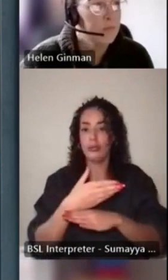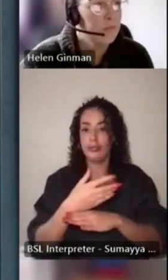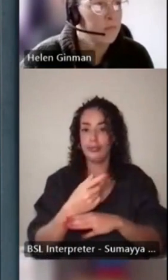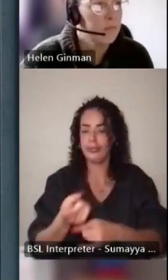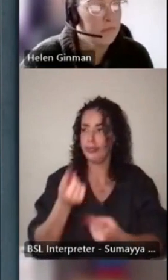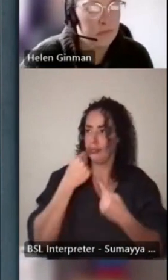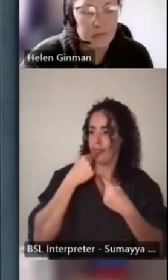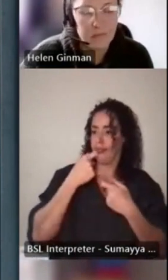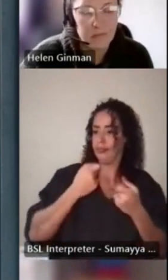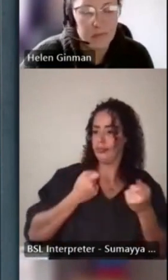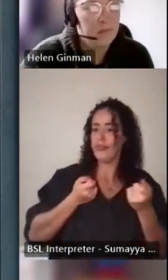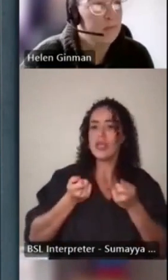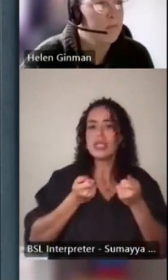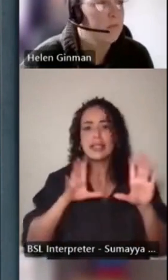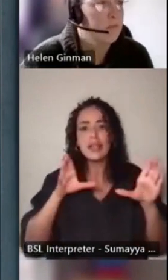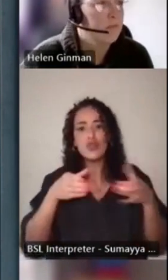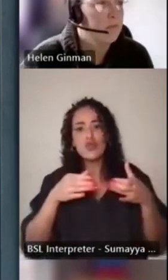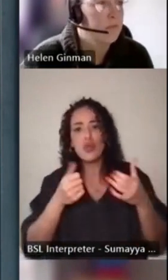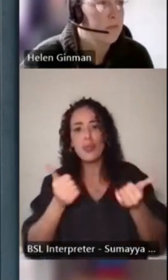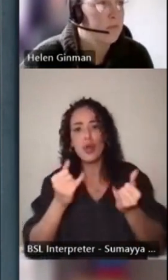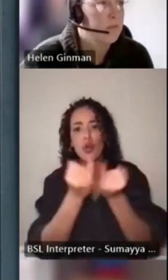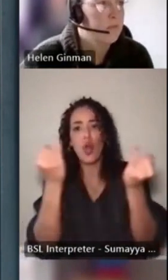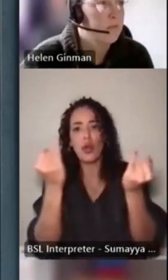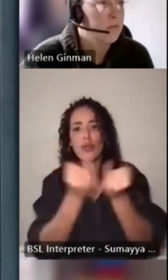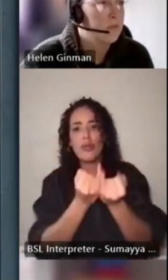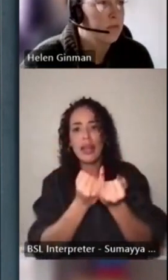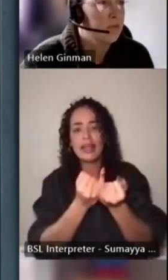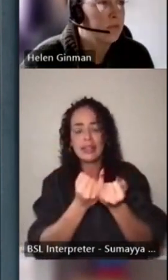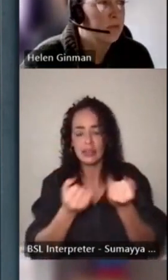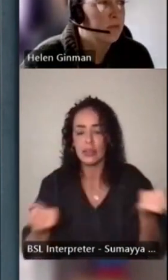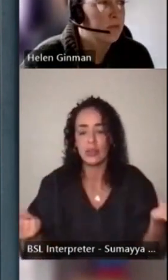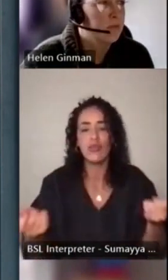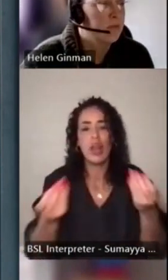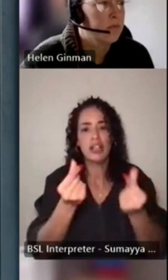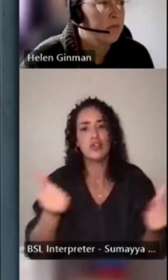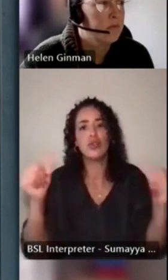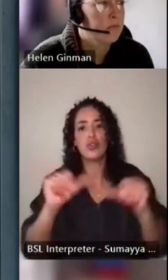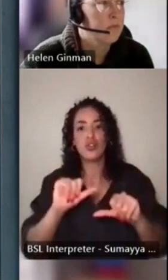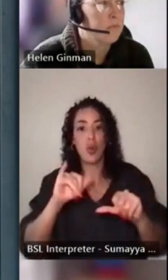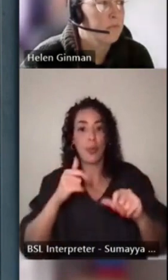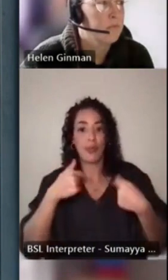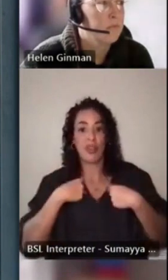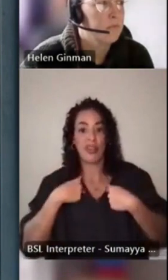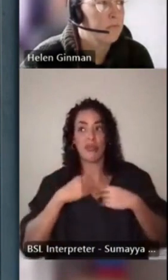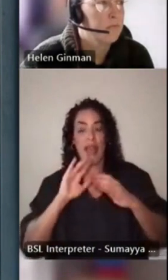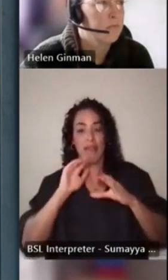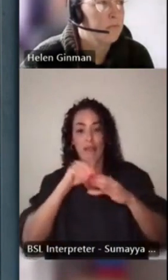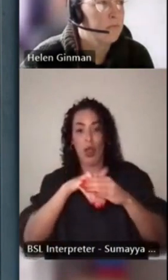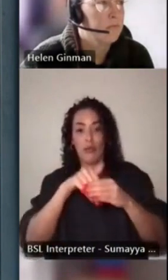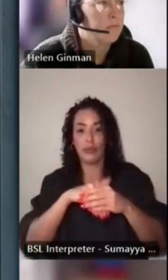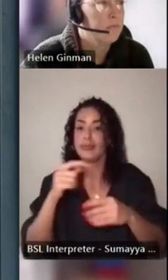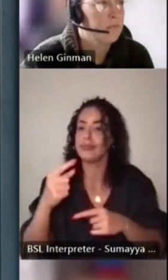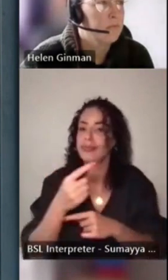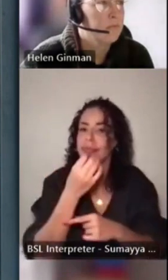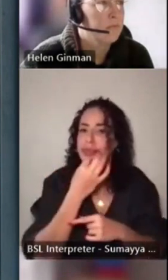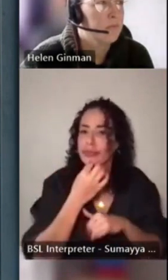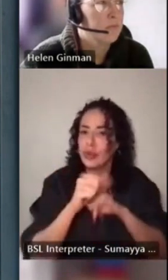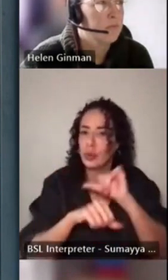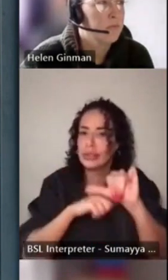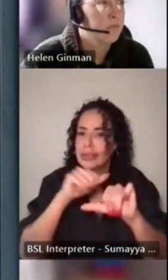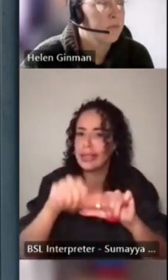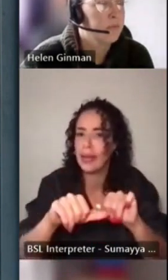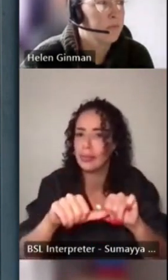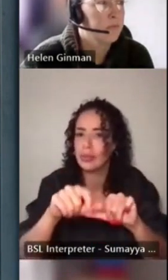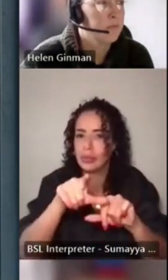a group conflict resolution meeting, or you might be involved in one. So we put together a few steps that you might want to